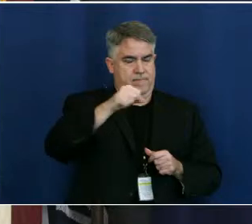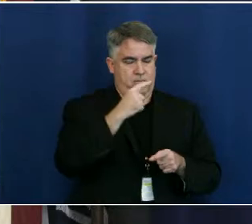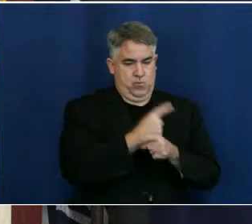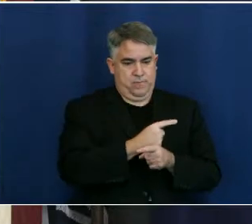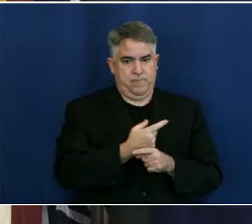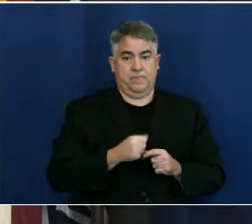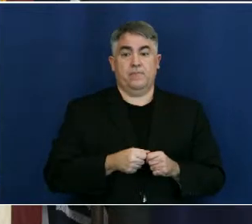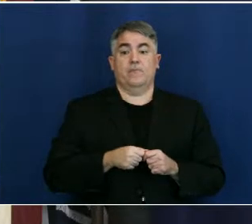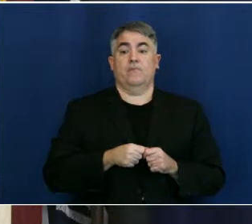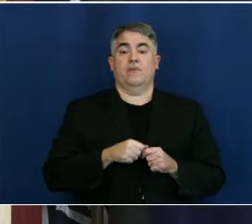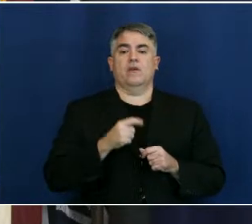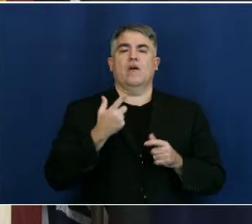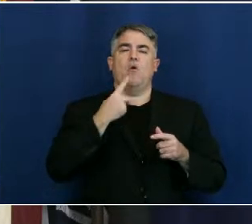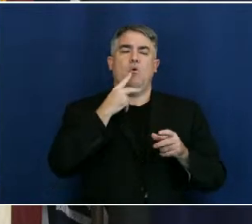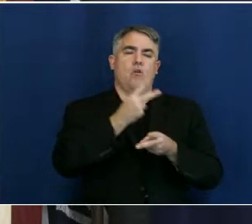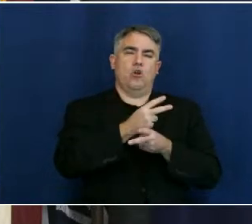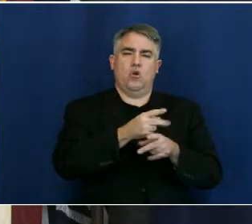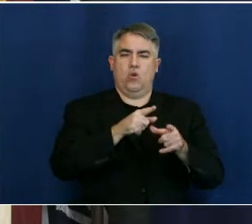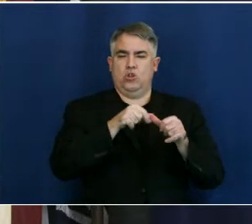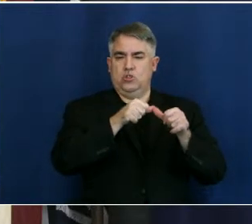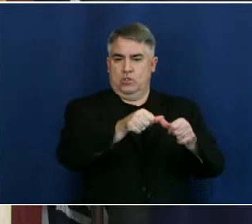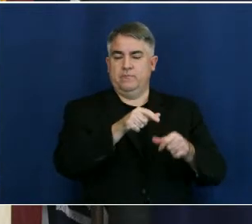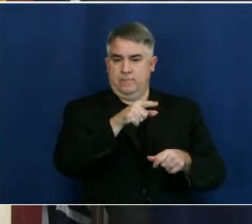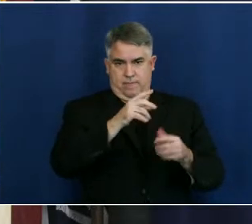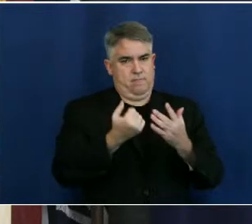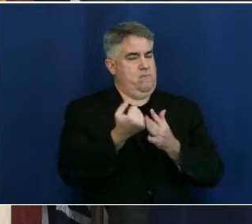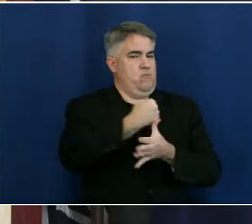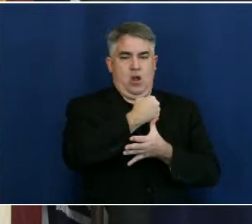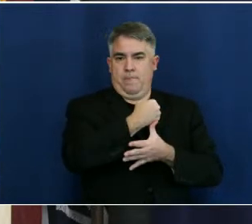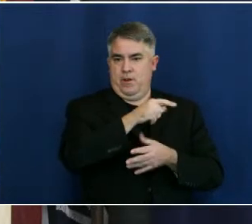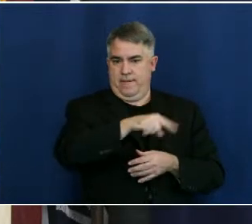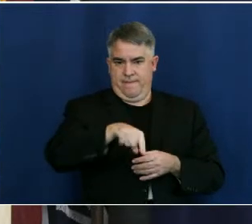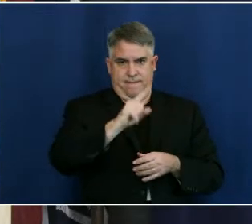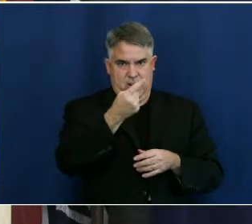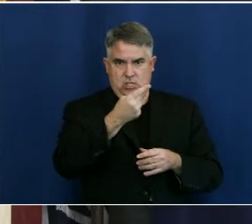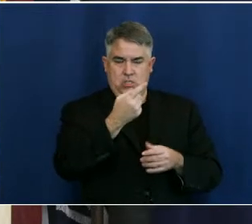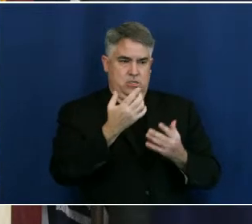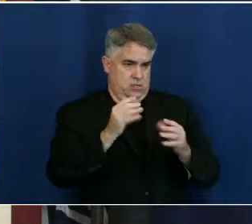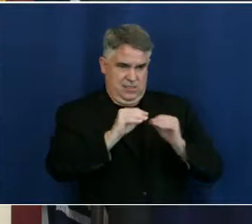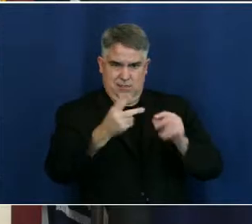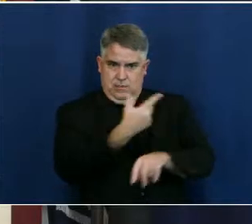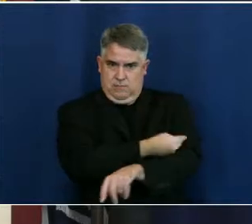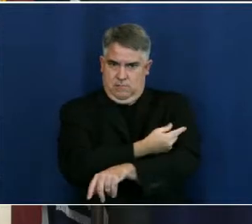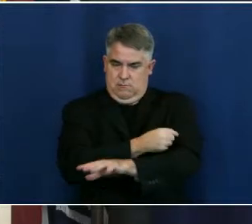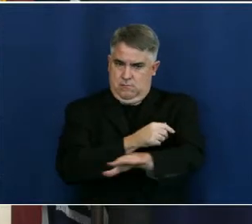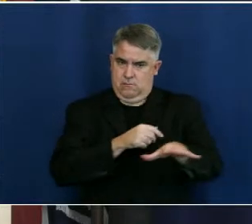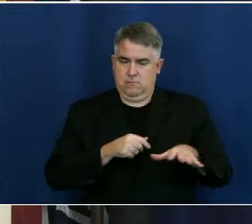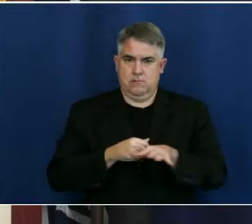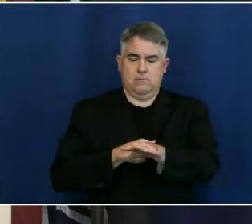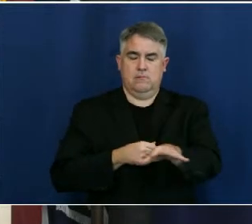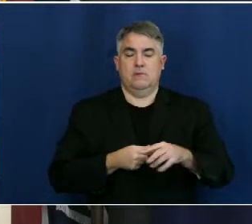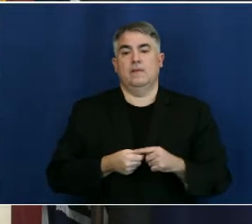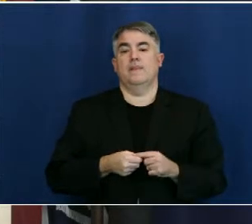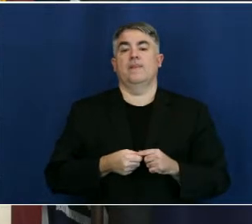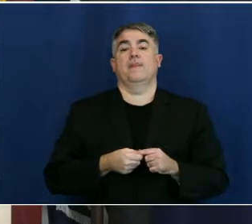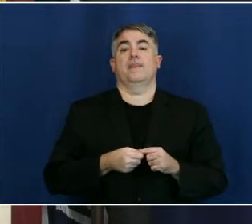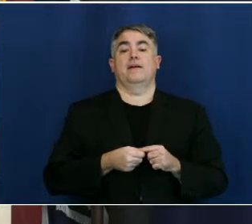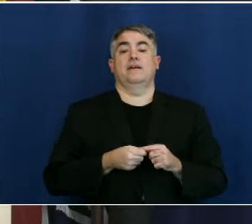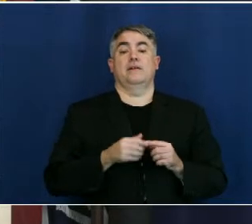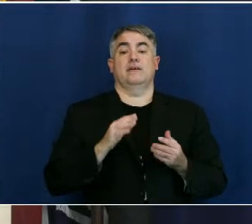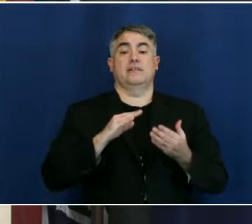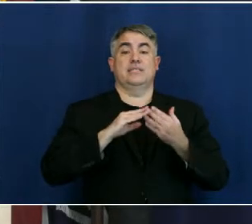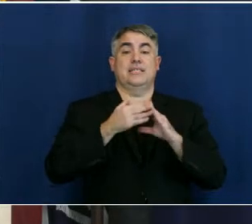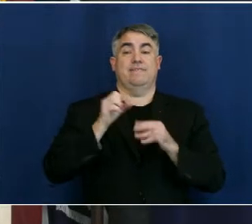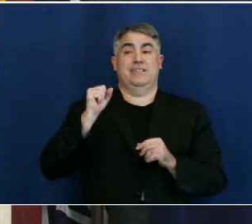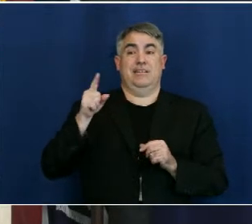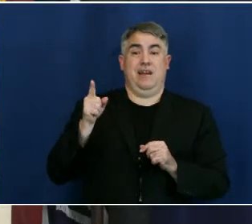to do that. And again, Matt, that's a mix of Operation Collaboration, what the city of San Diego is getting going with their fire folks